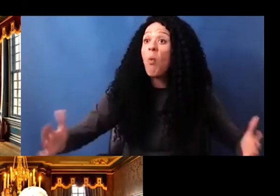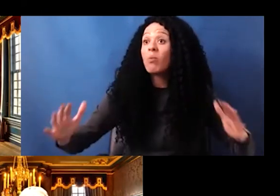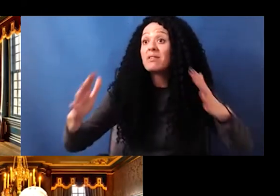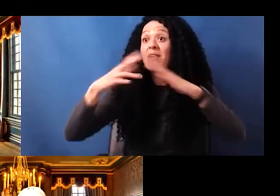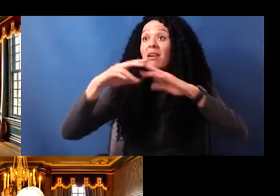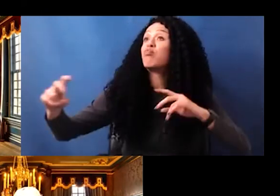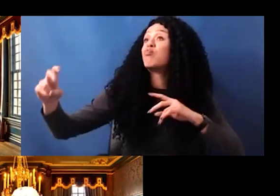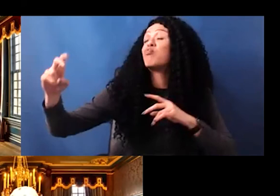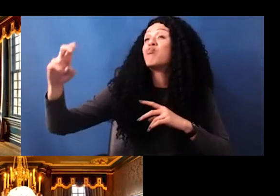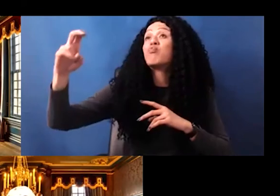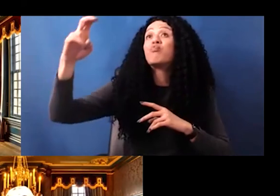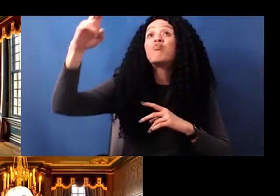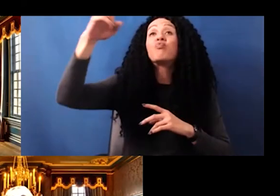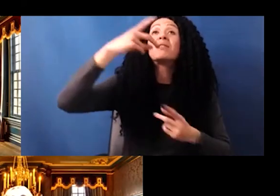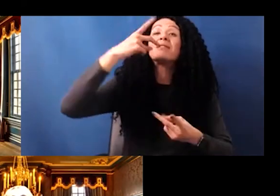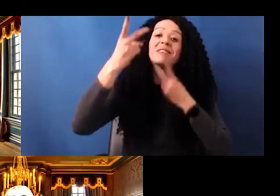mountaineer the